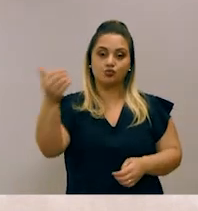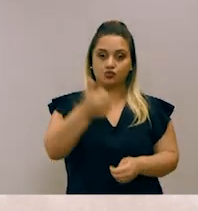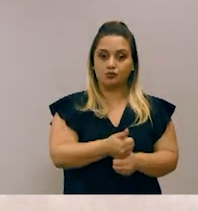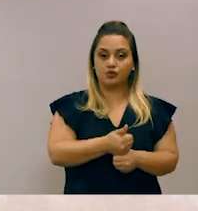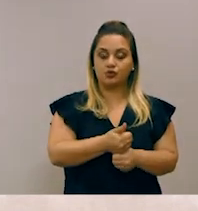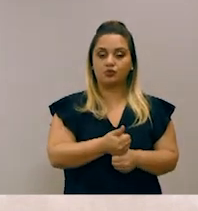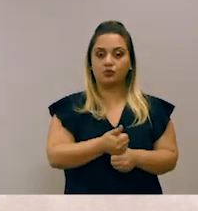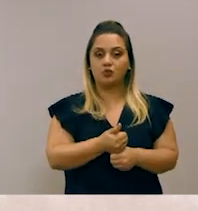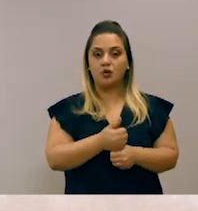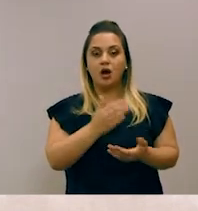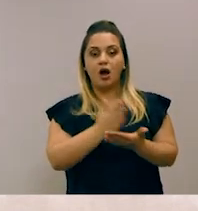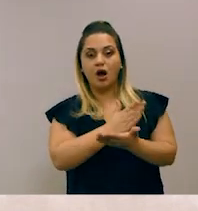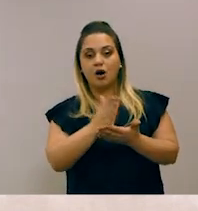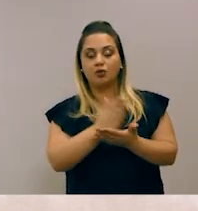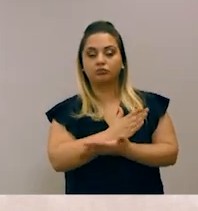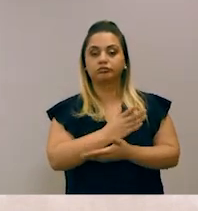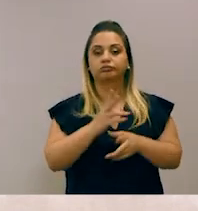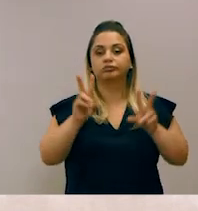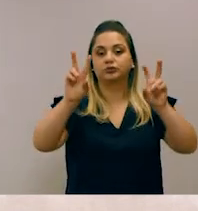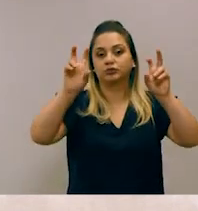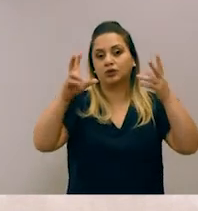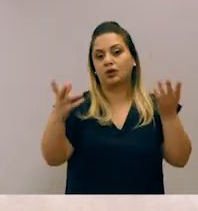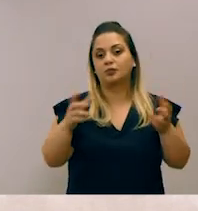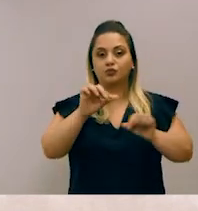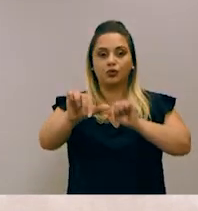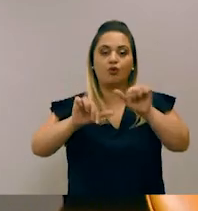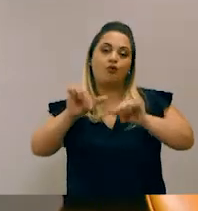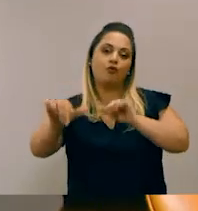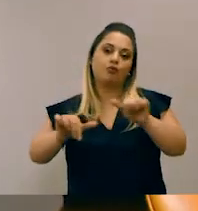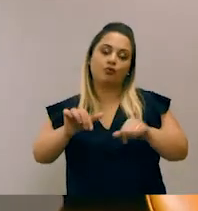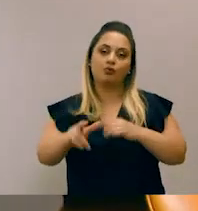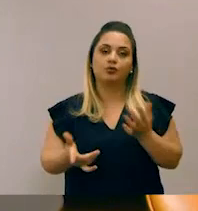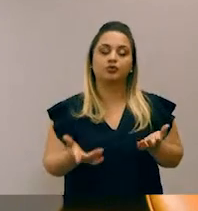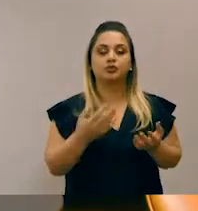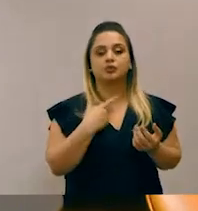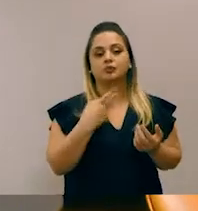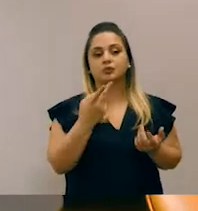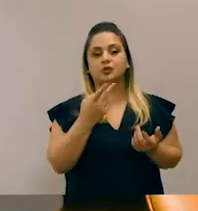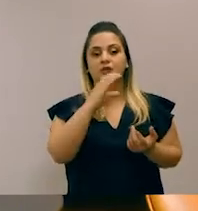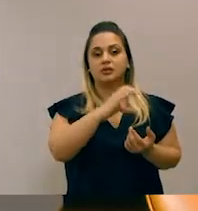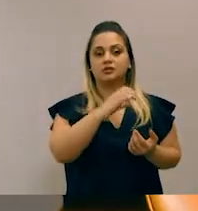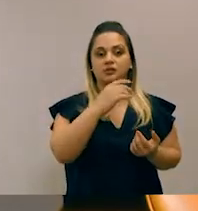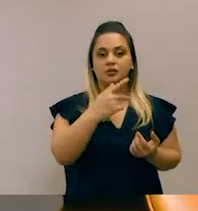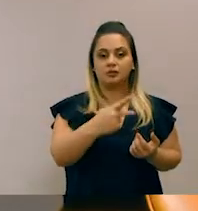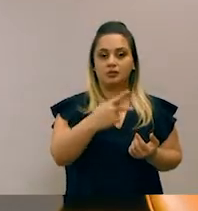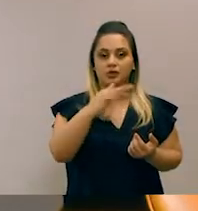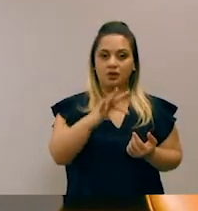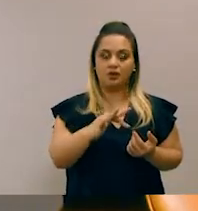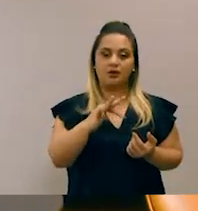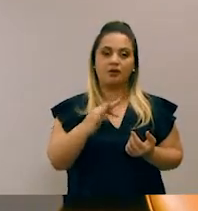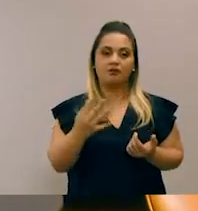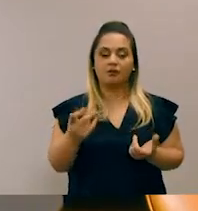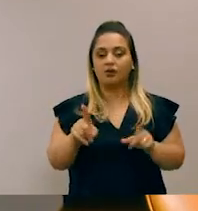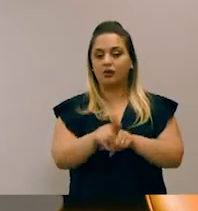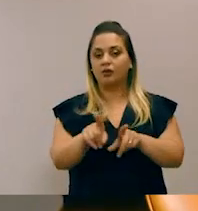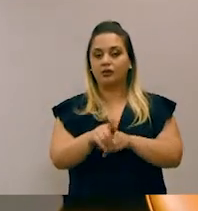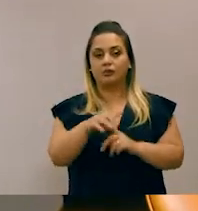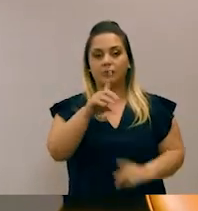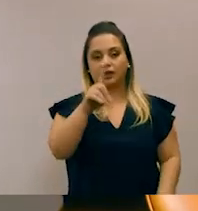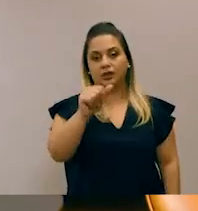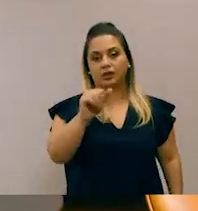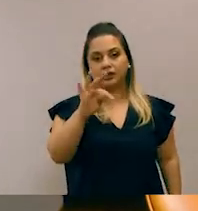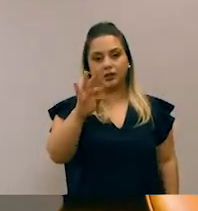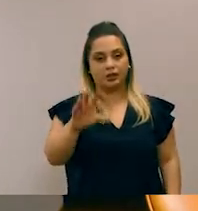substituted. Some texts are substituted by the name of the class, CPF, document number,